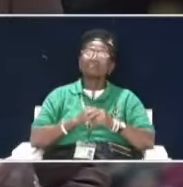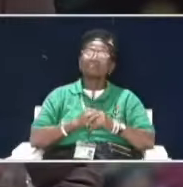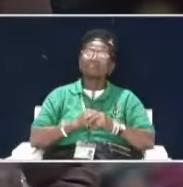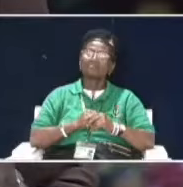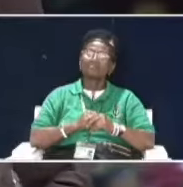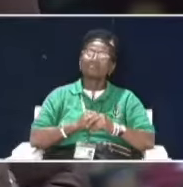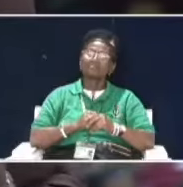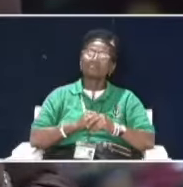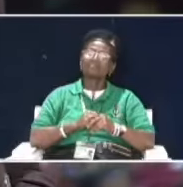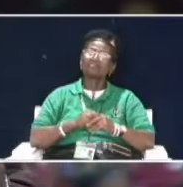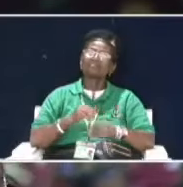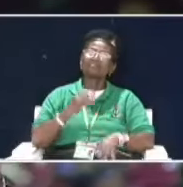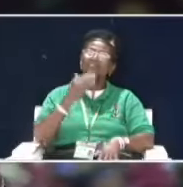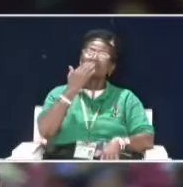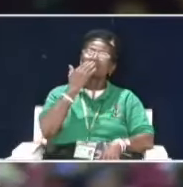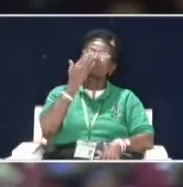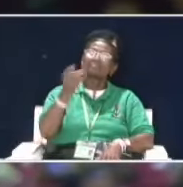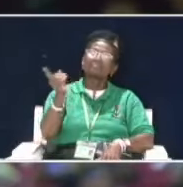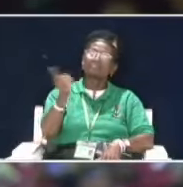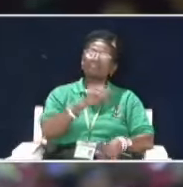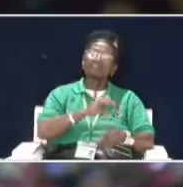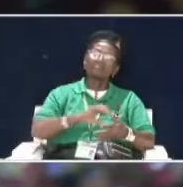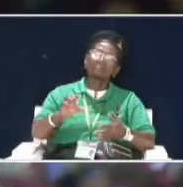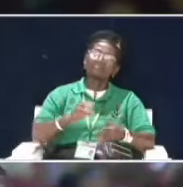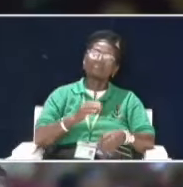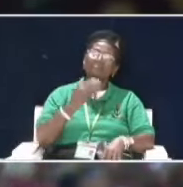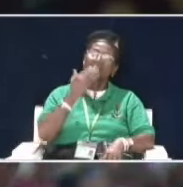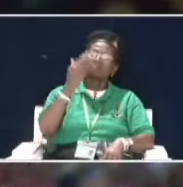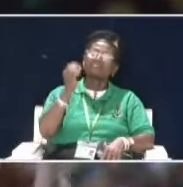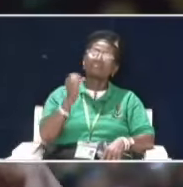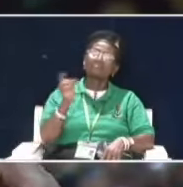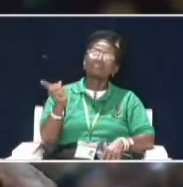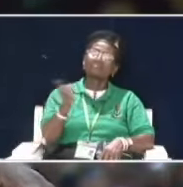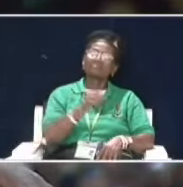Thank you, choir. Thank you, counselors.